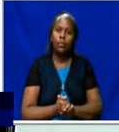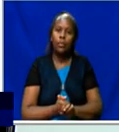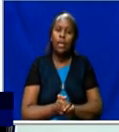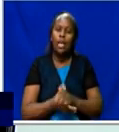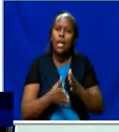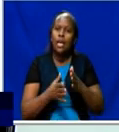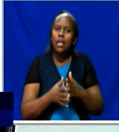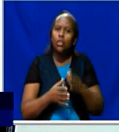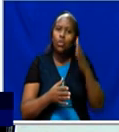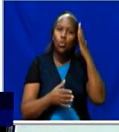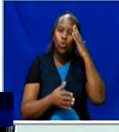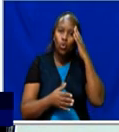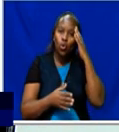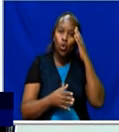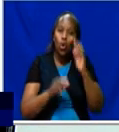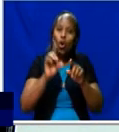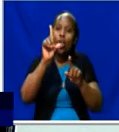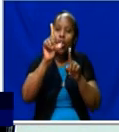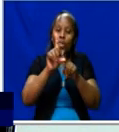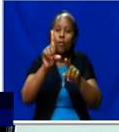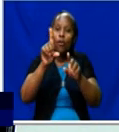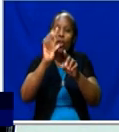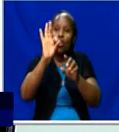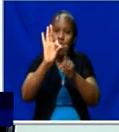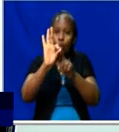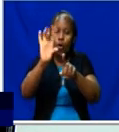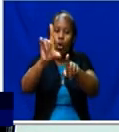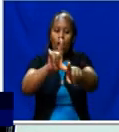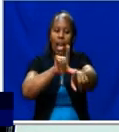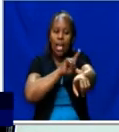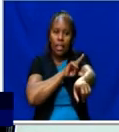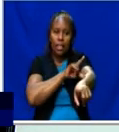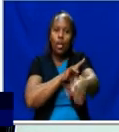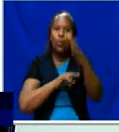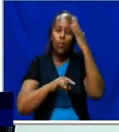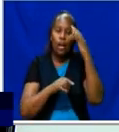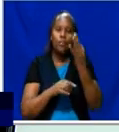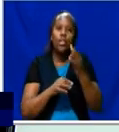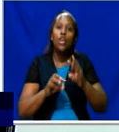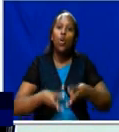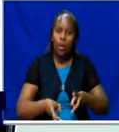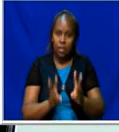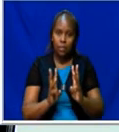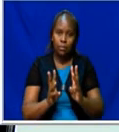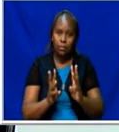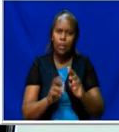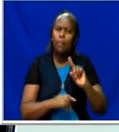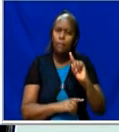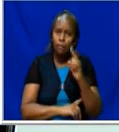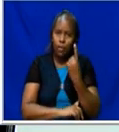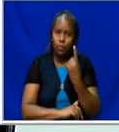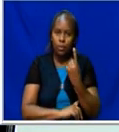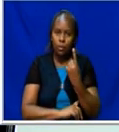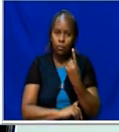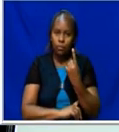In determining the focal length of the lens, we have three ways to do this. The first one